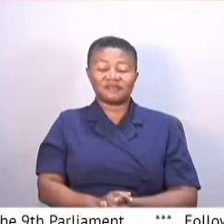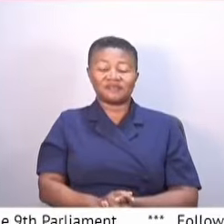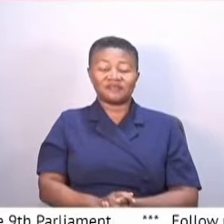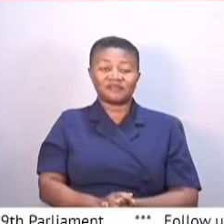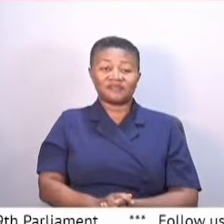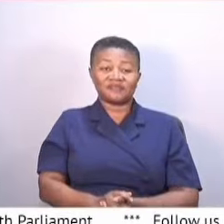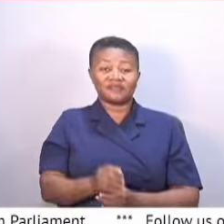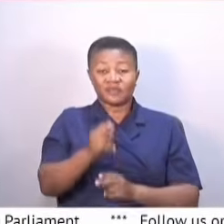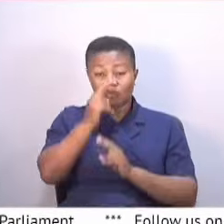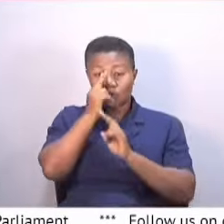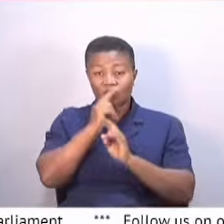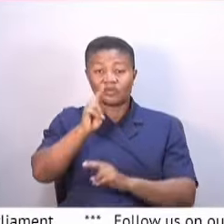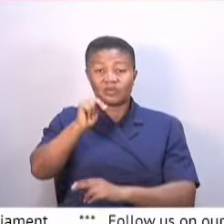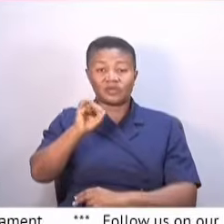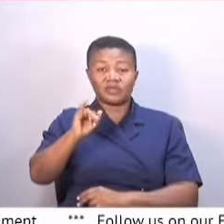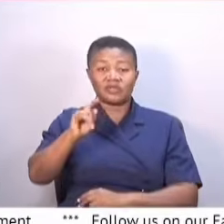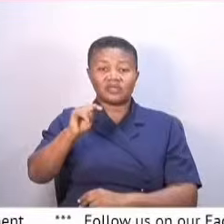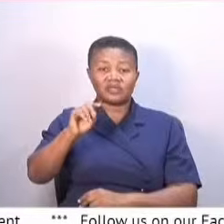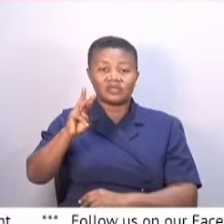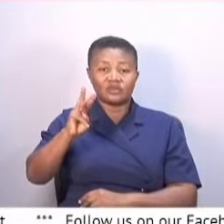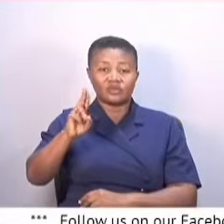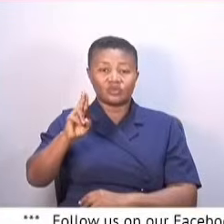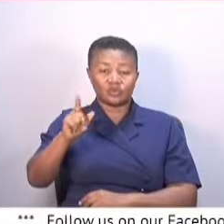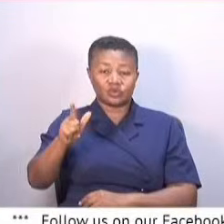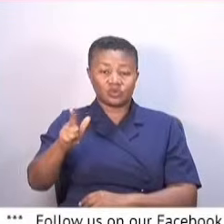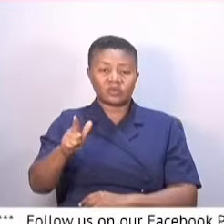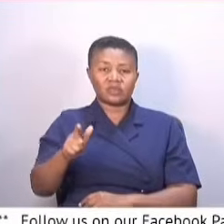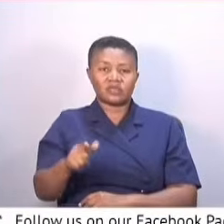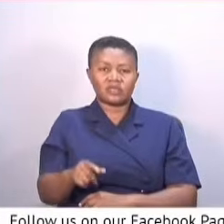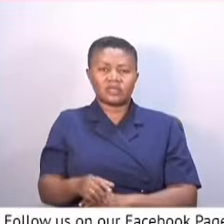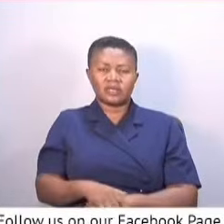Mr. Speaker, I think the deputy